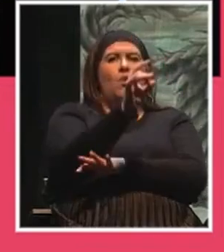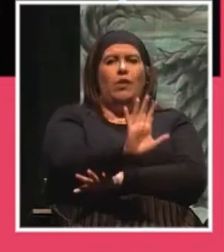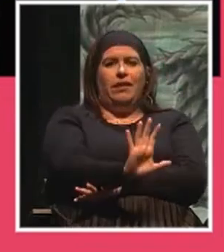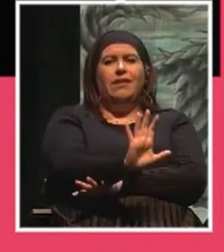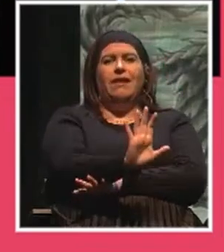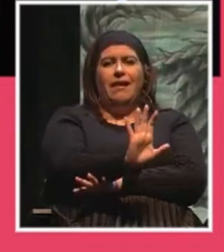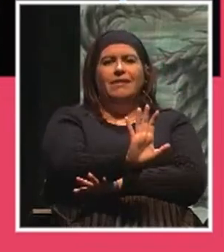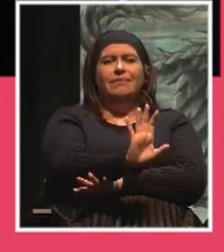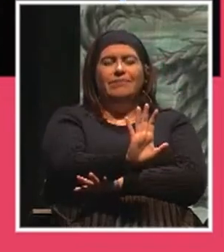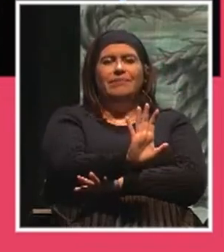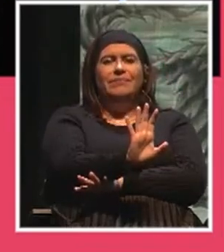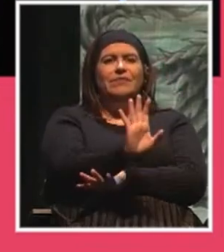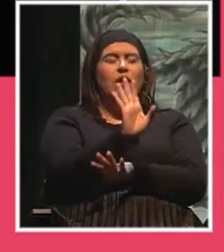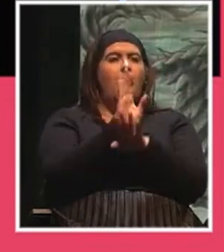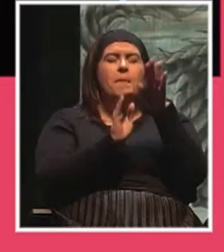an HBO to do this.